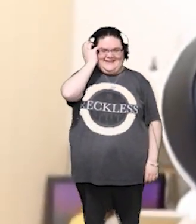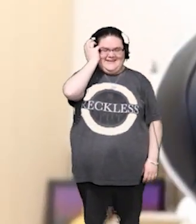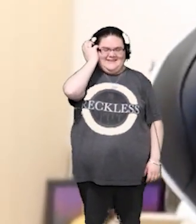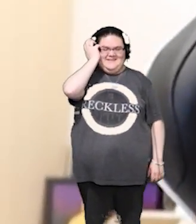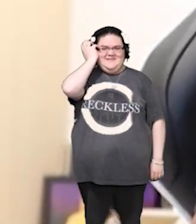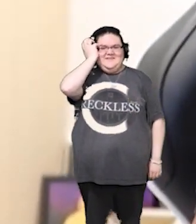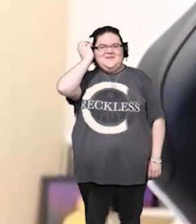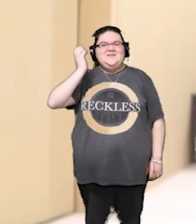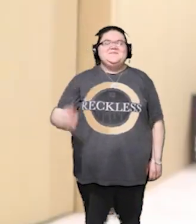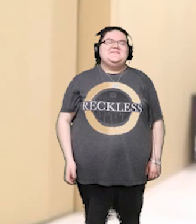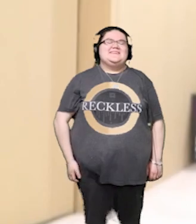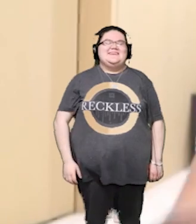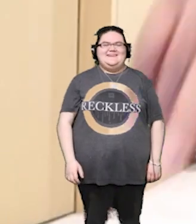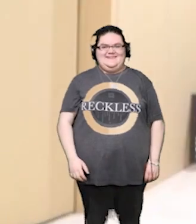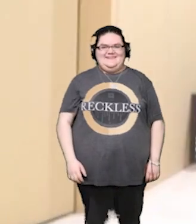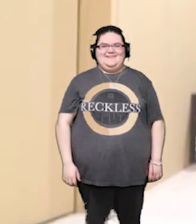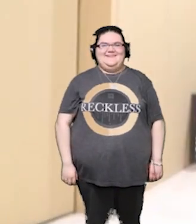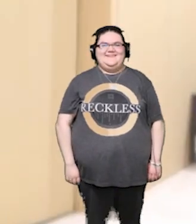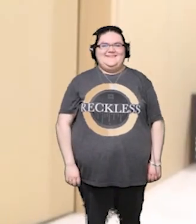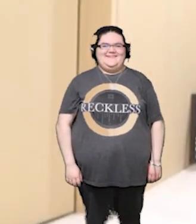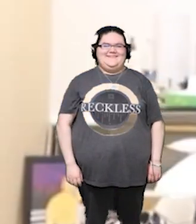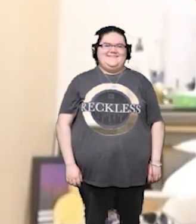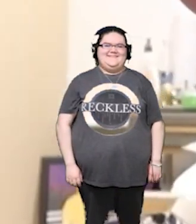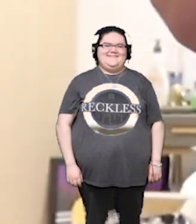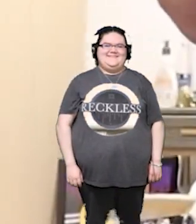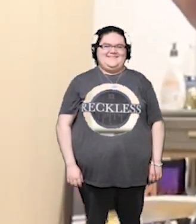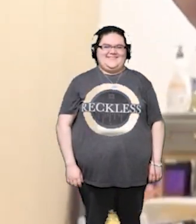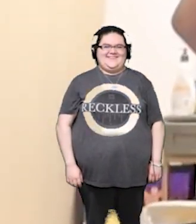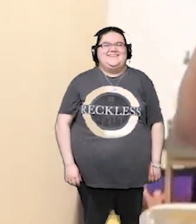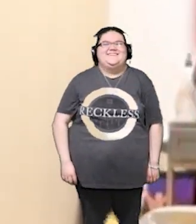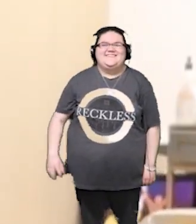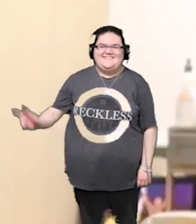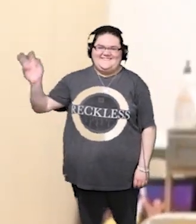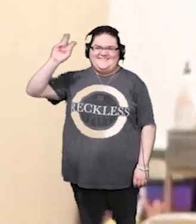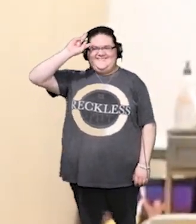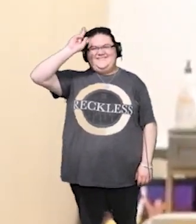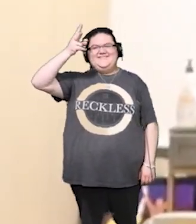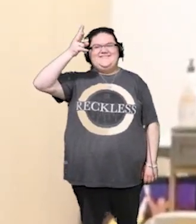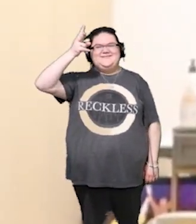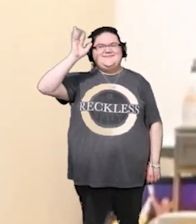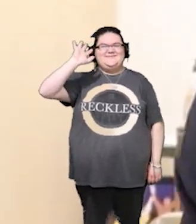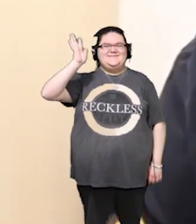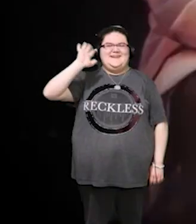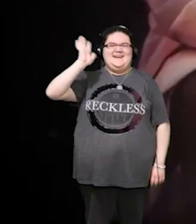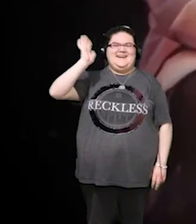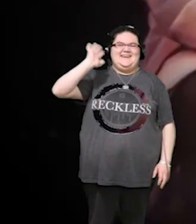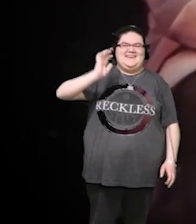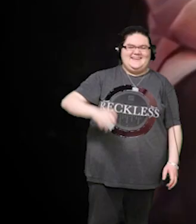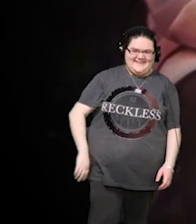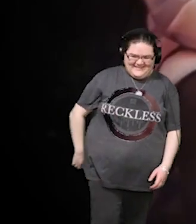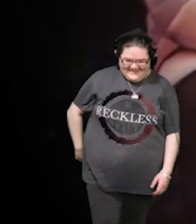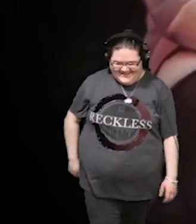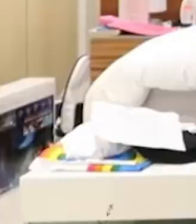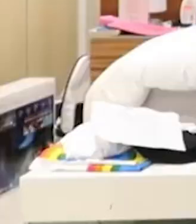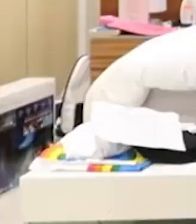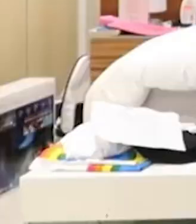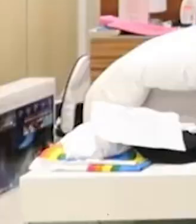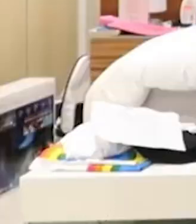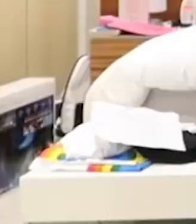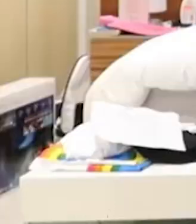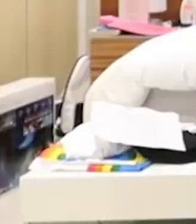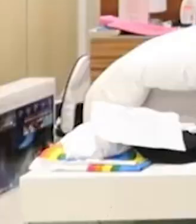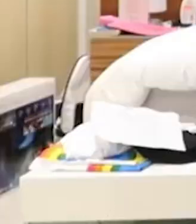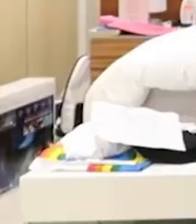I did. Though. Anyway, I will see you all in a bit. Take care and peace. Oh, my God. Bye.